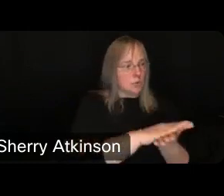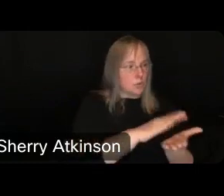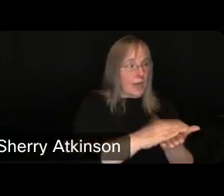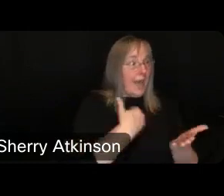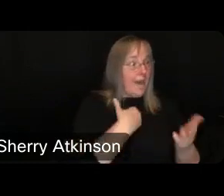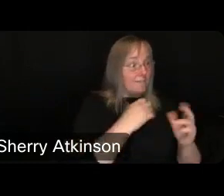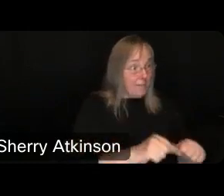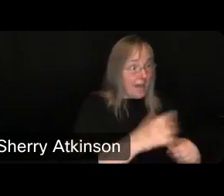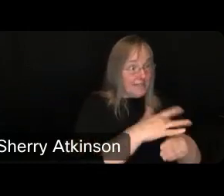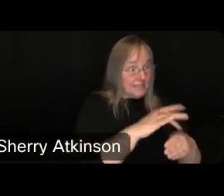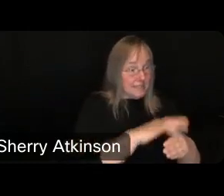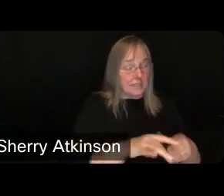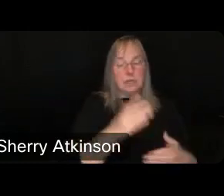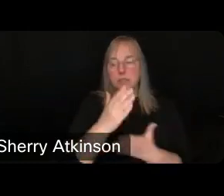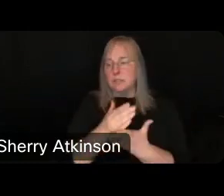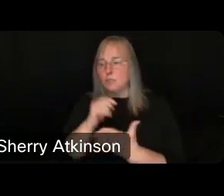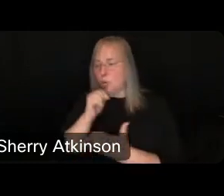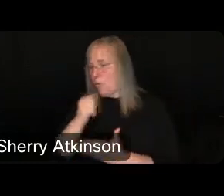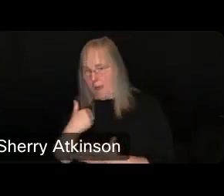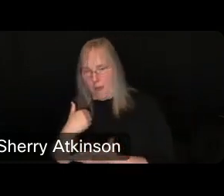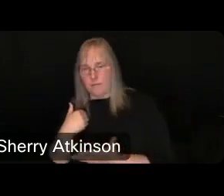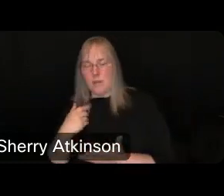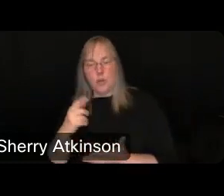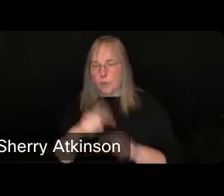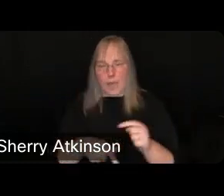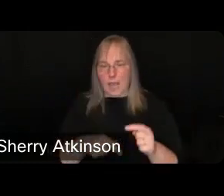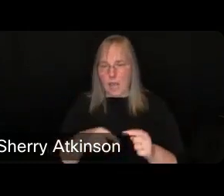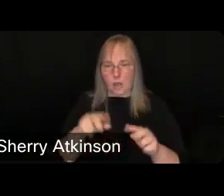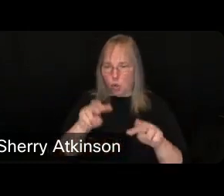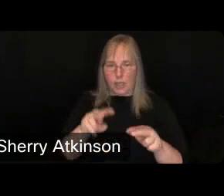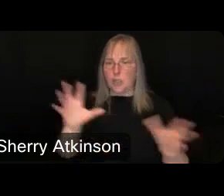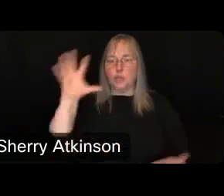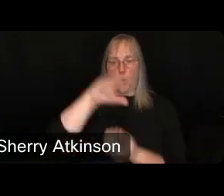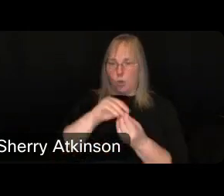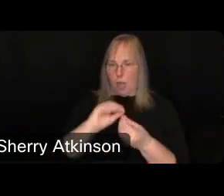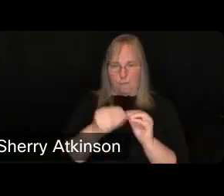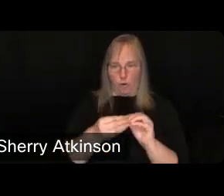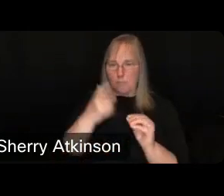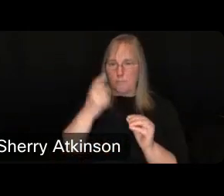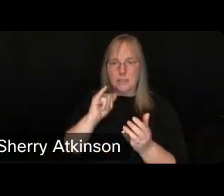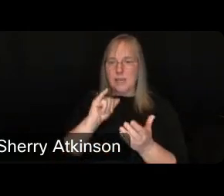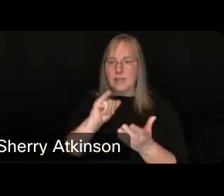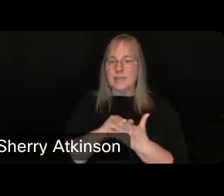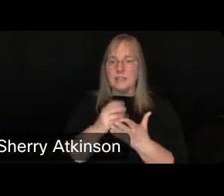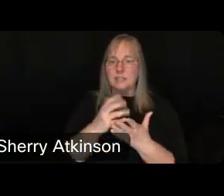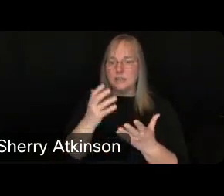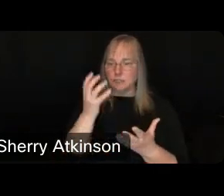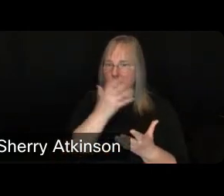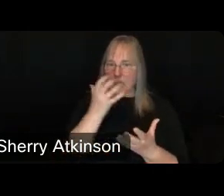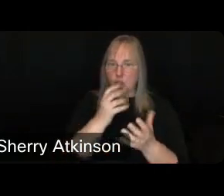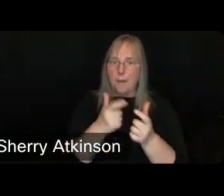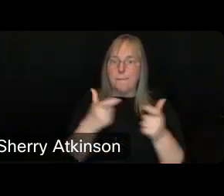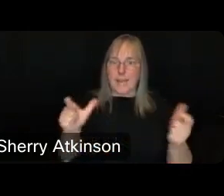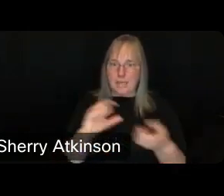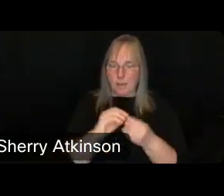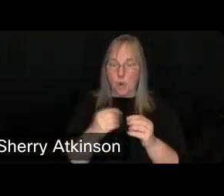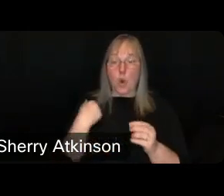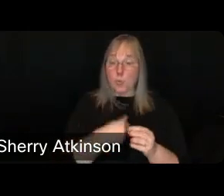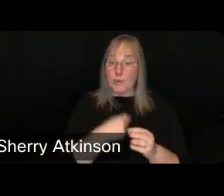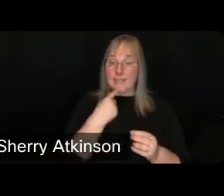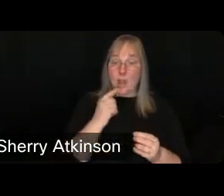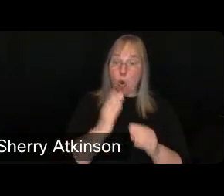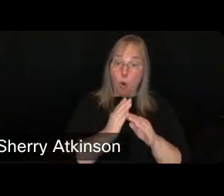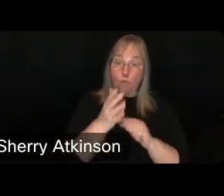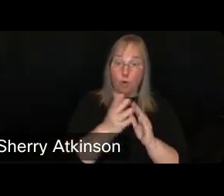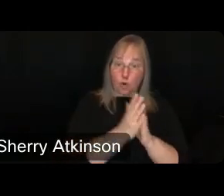on a total number, because it's such a big number that we say overcrowded at 10%.